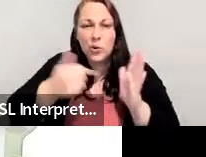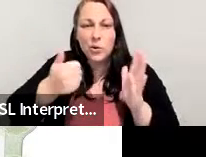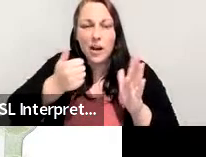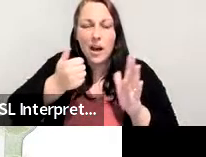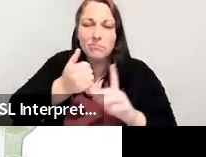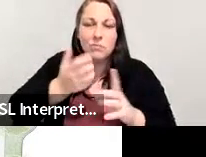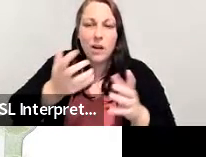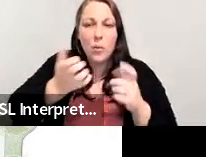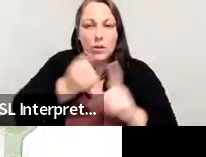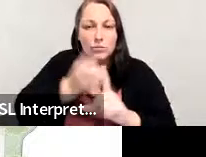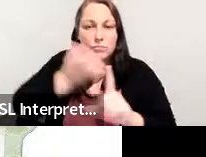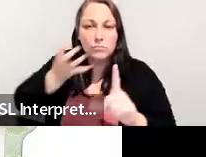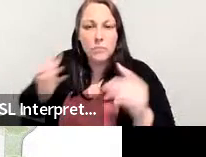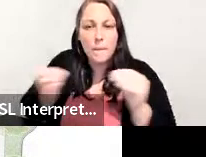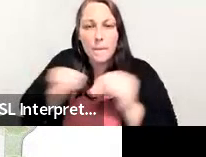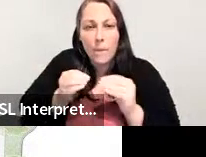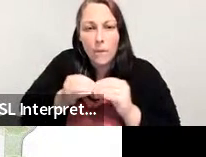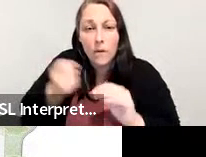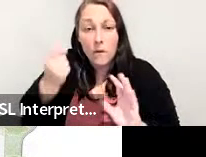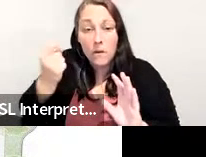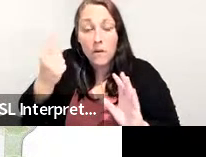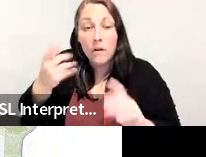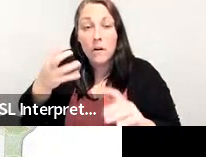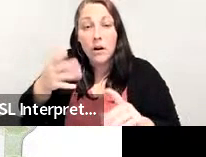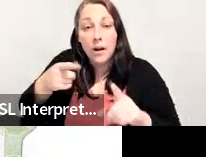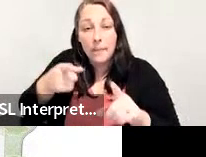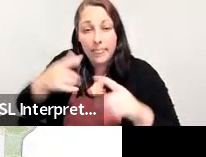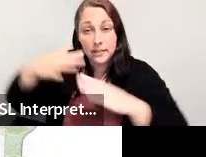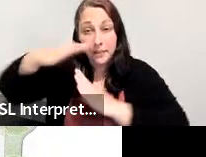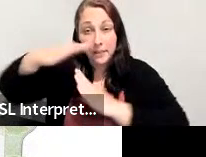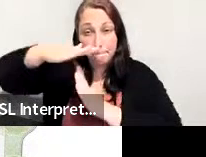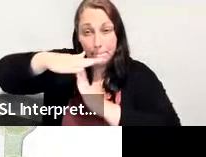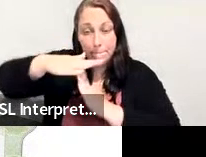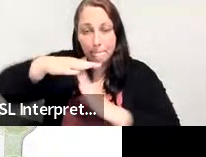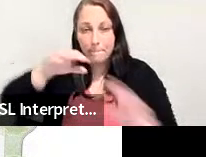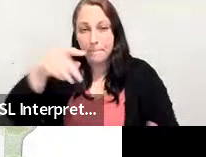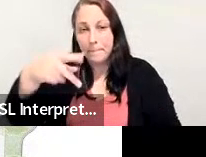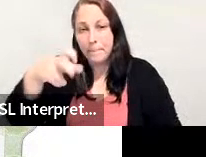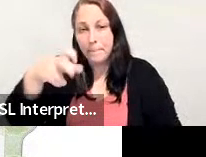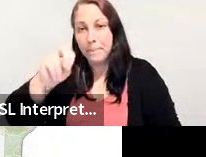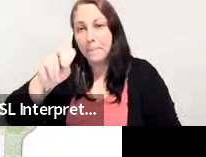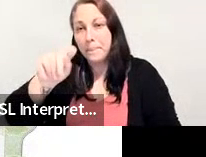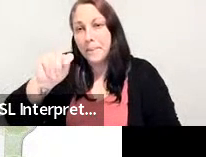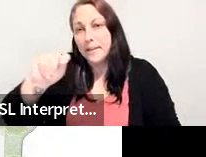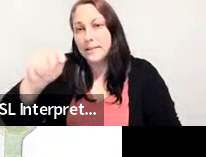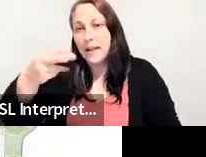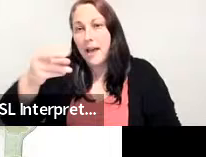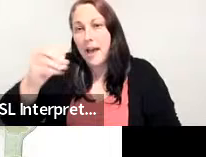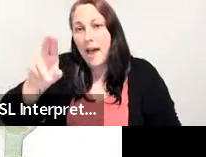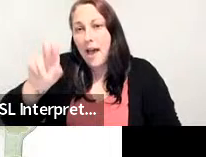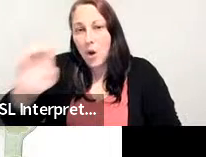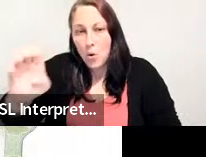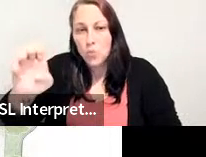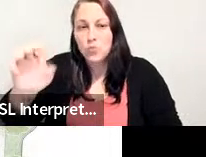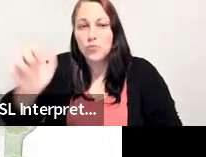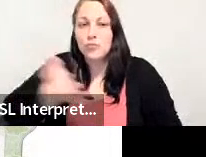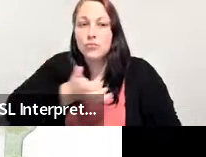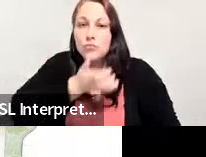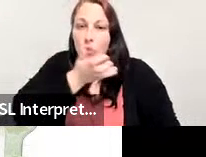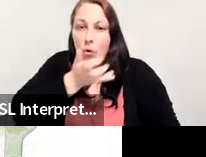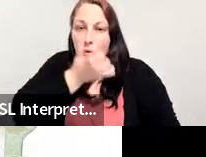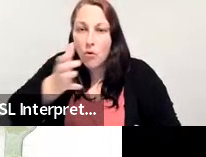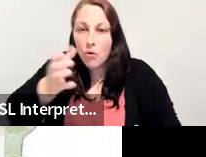just that there is a penthouse garden as well. So you can see that that's the largest of the private amenity